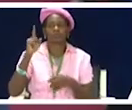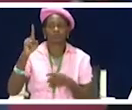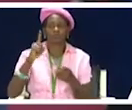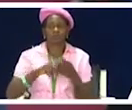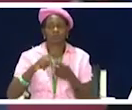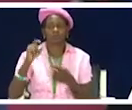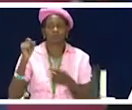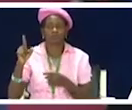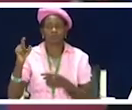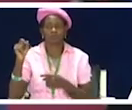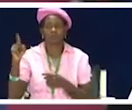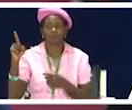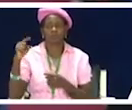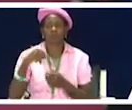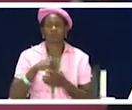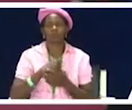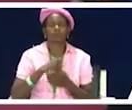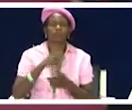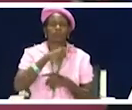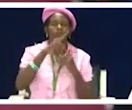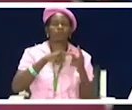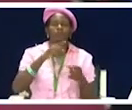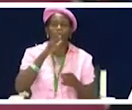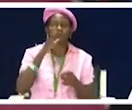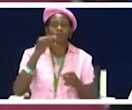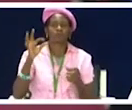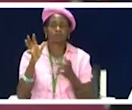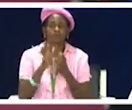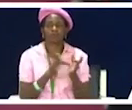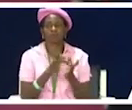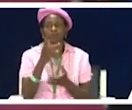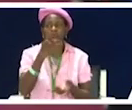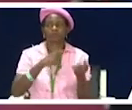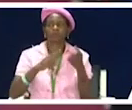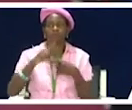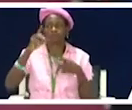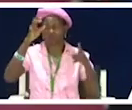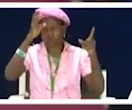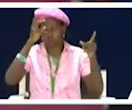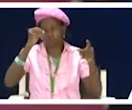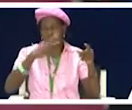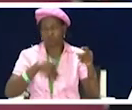11, when the mother of Jesus came to him and said,